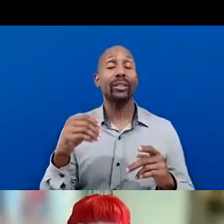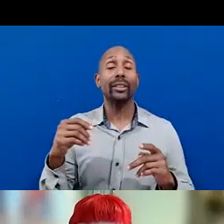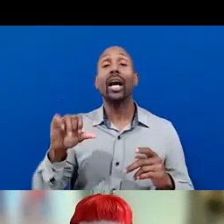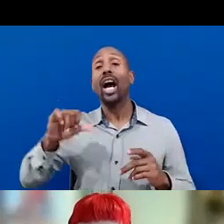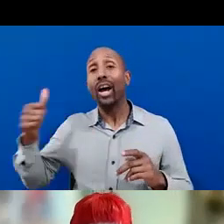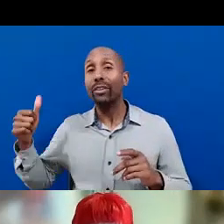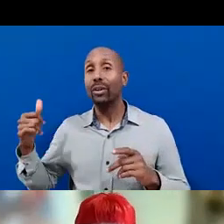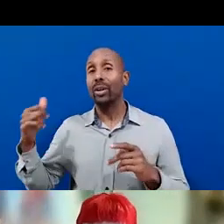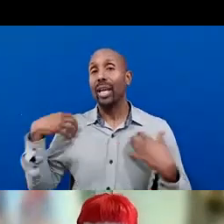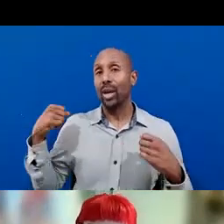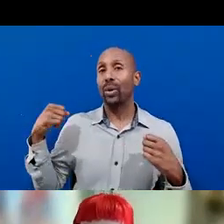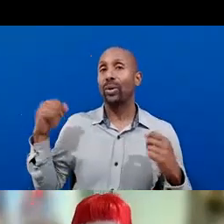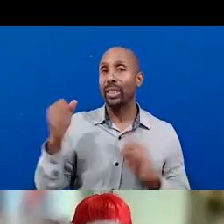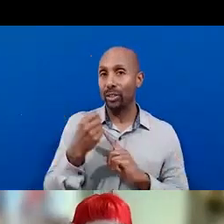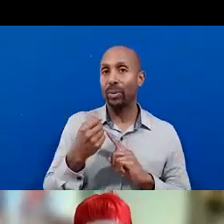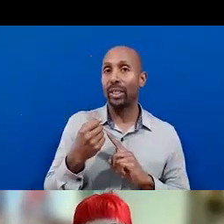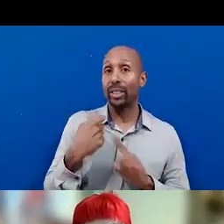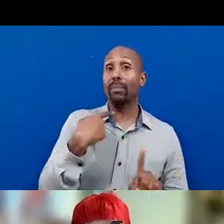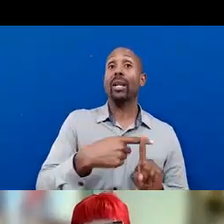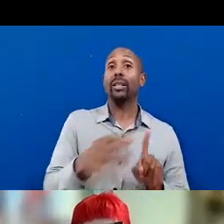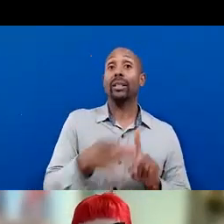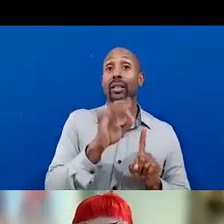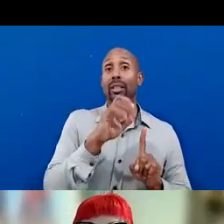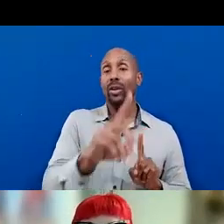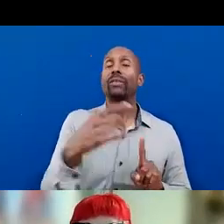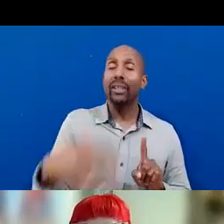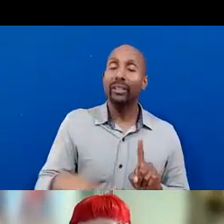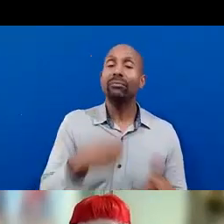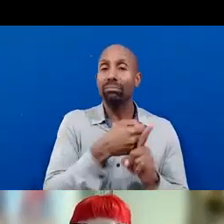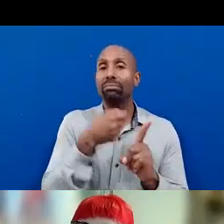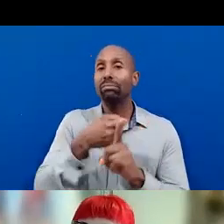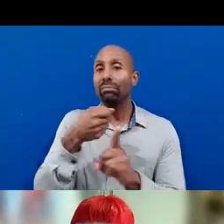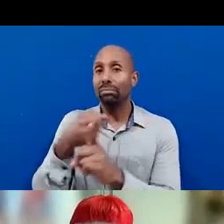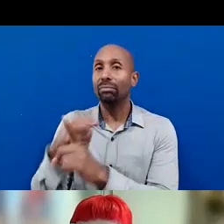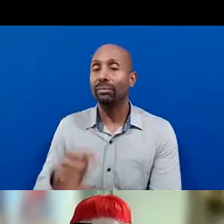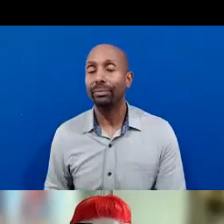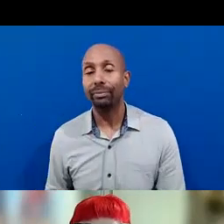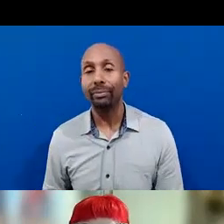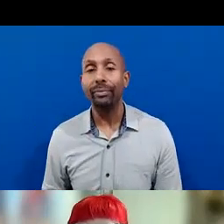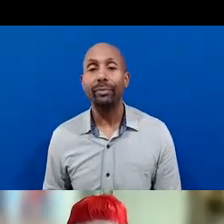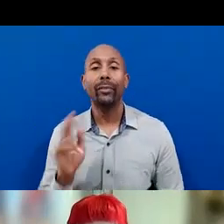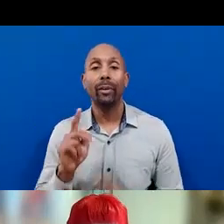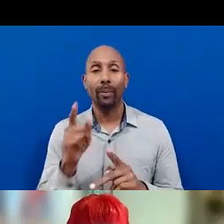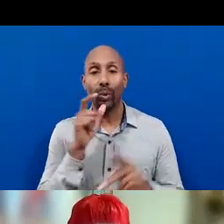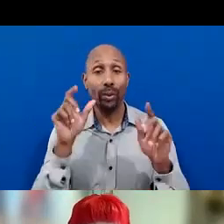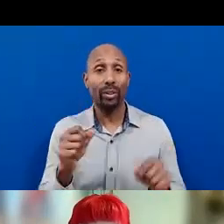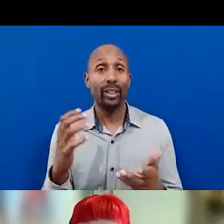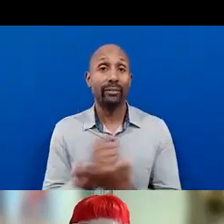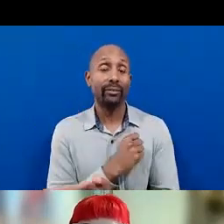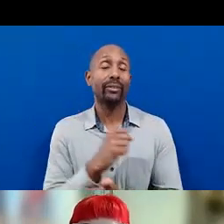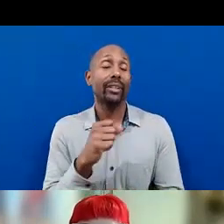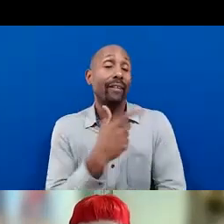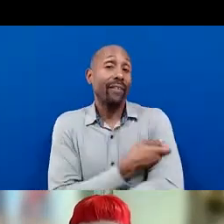first tiers of folks who were able to get vaccinated were elders and folks with